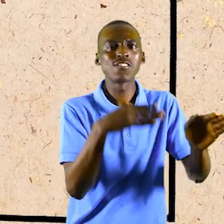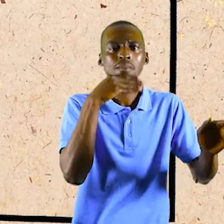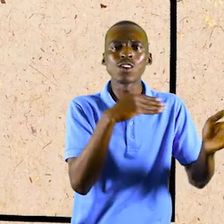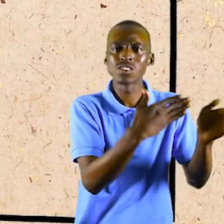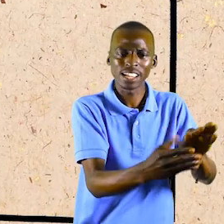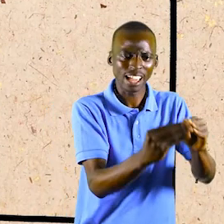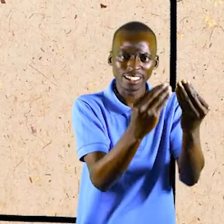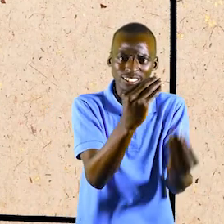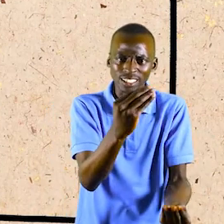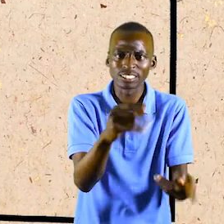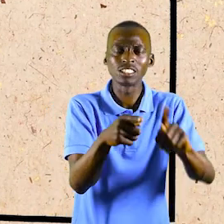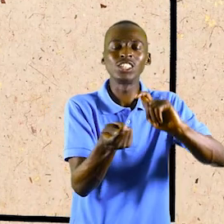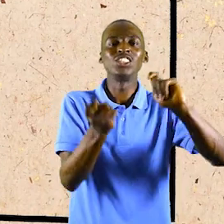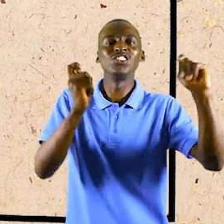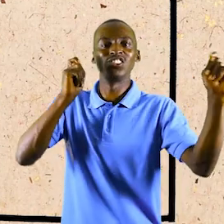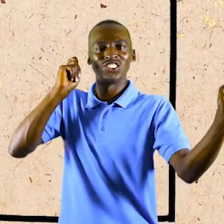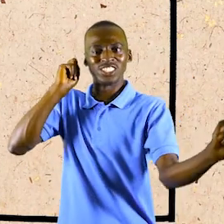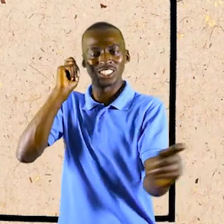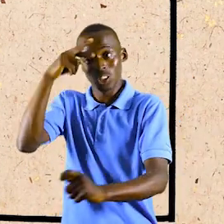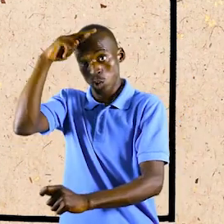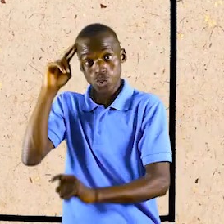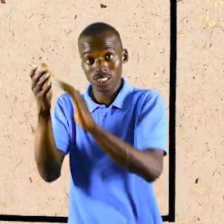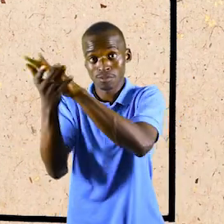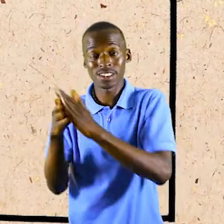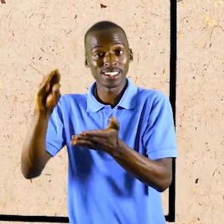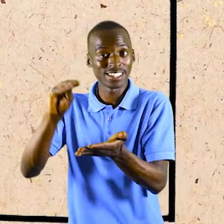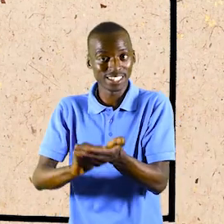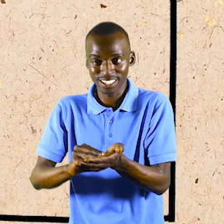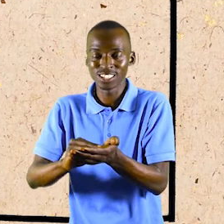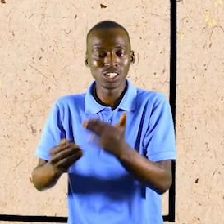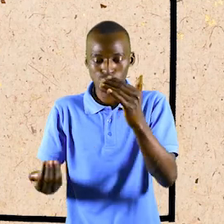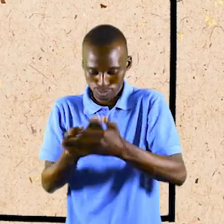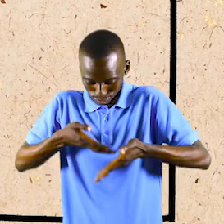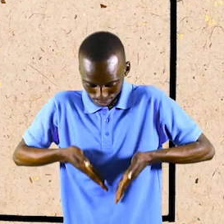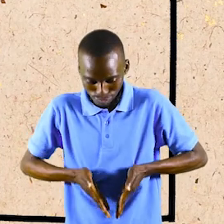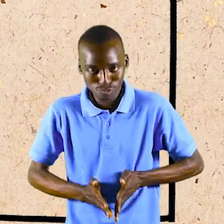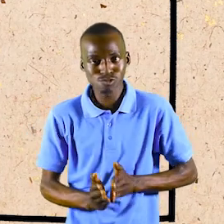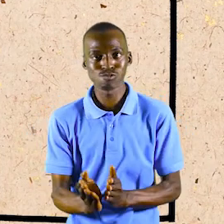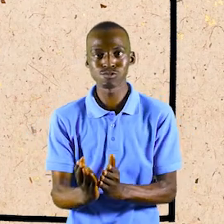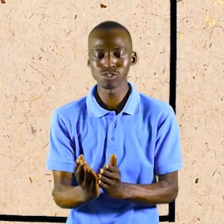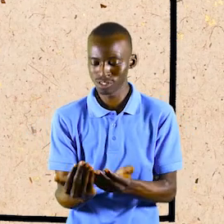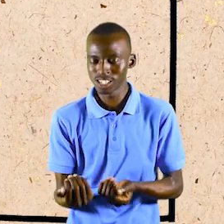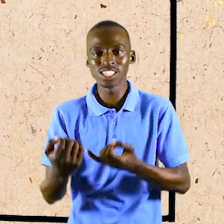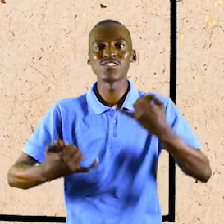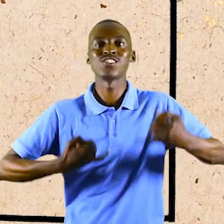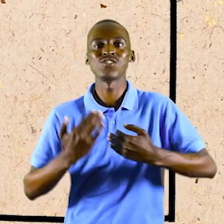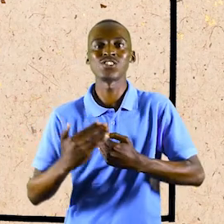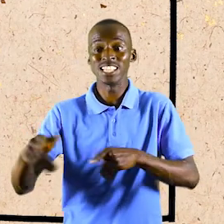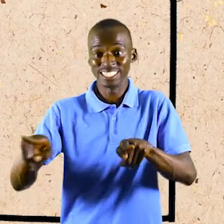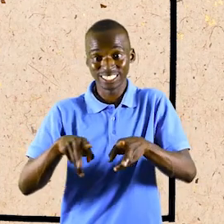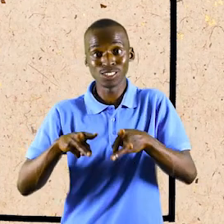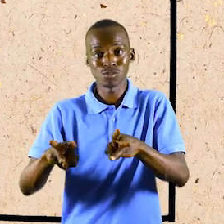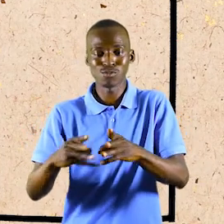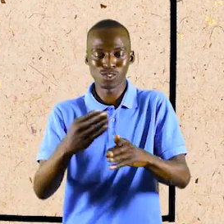and the sons is reversed as Ruth is married again and gives birth to a new son, granting joy to Naomi. And this